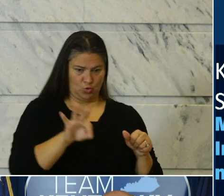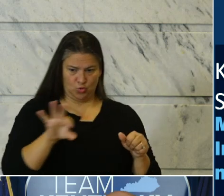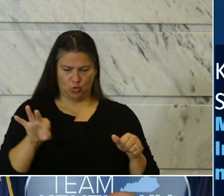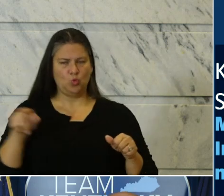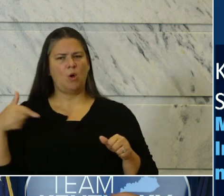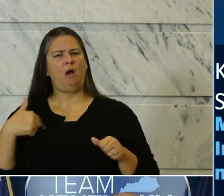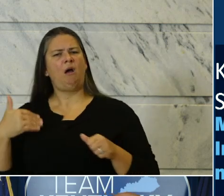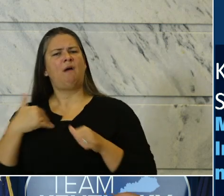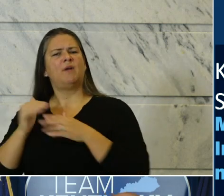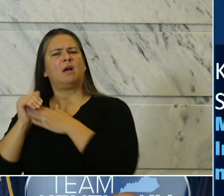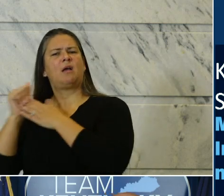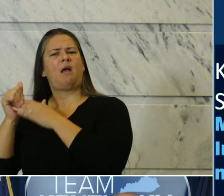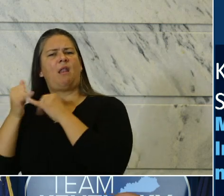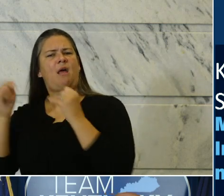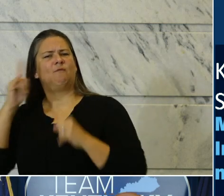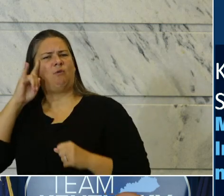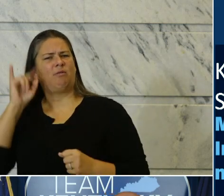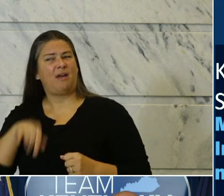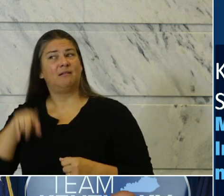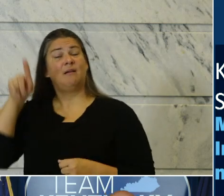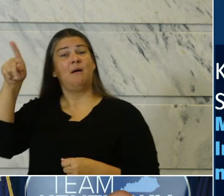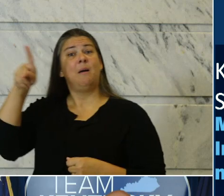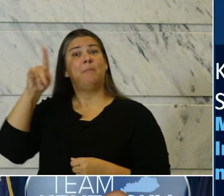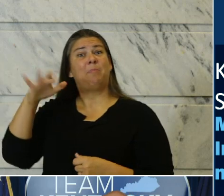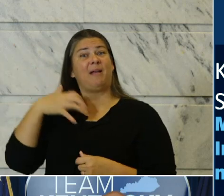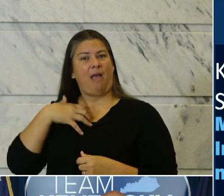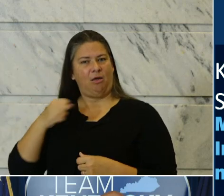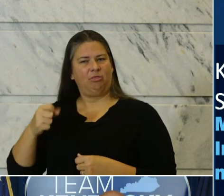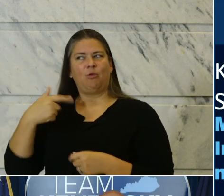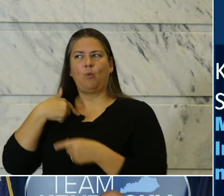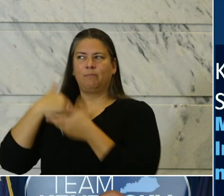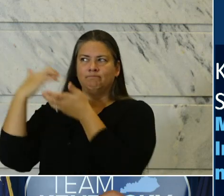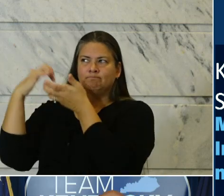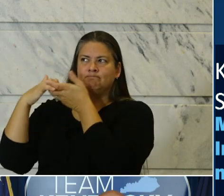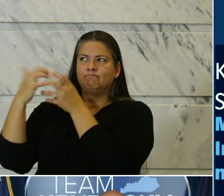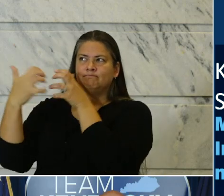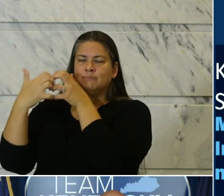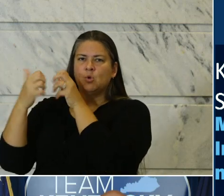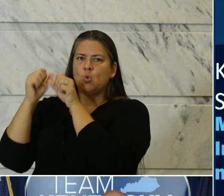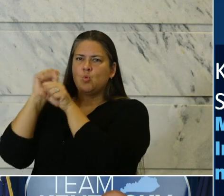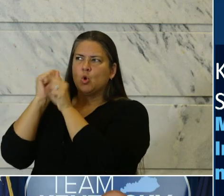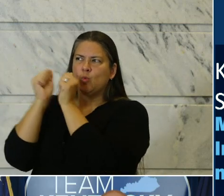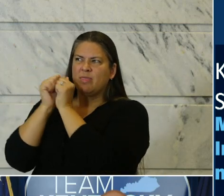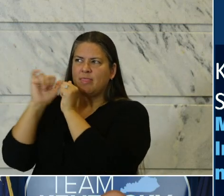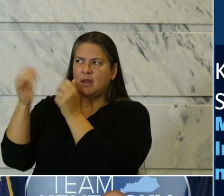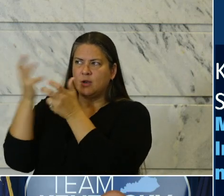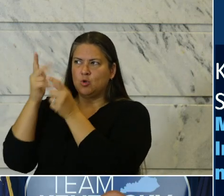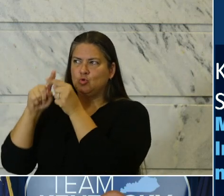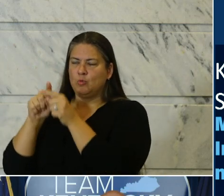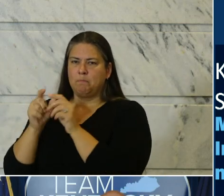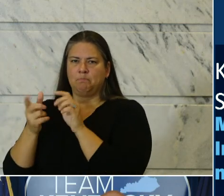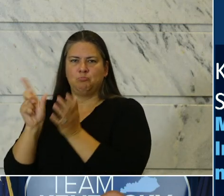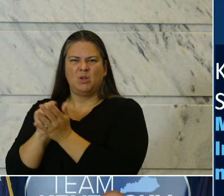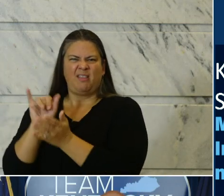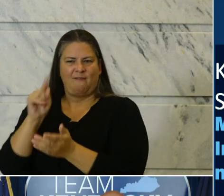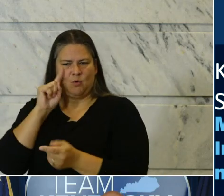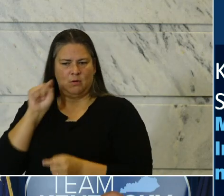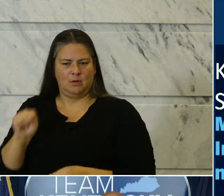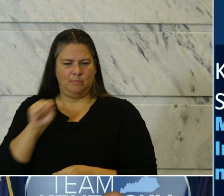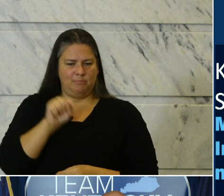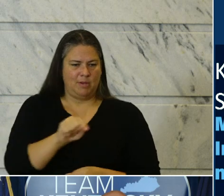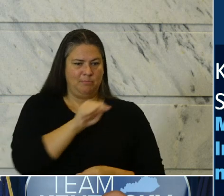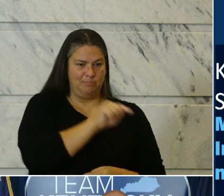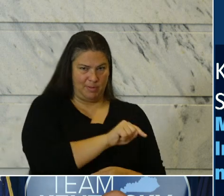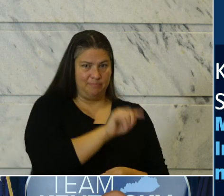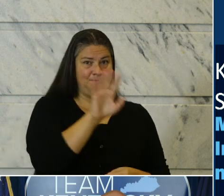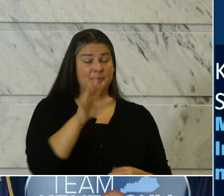partnership. We did make one change to this today, and this rests with me. I did not like